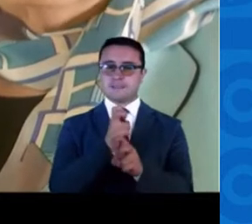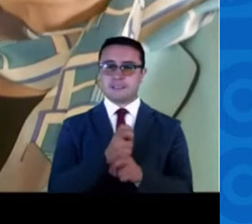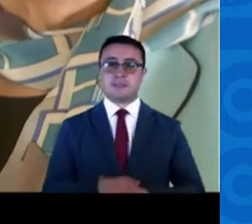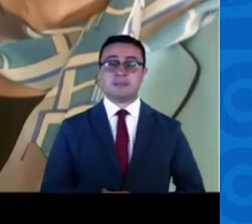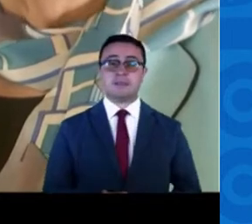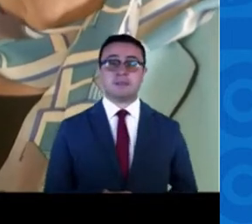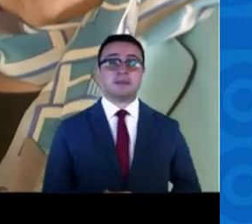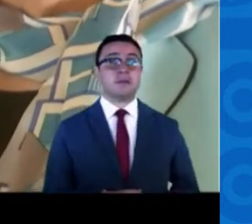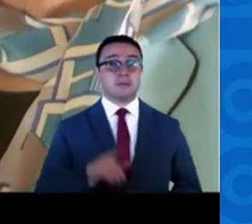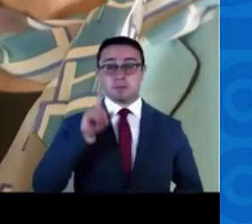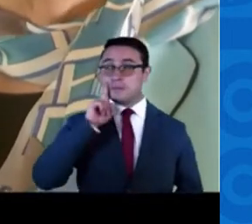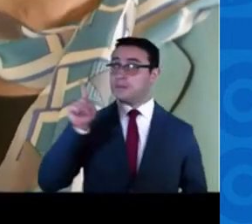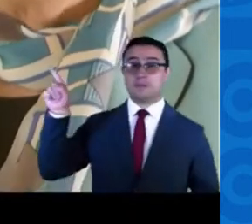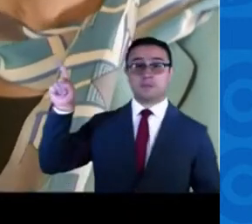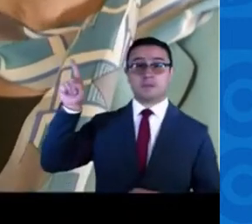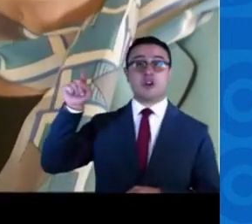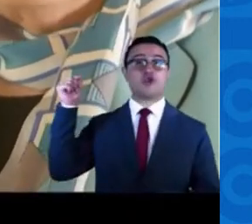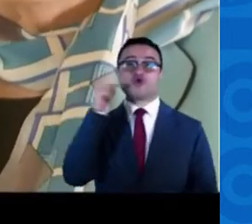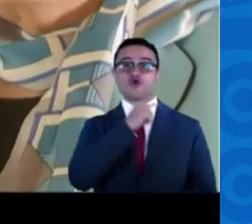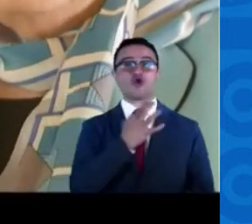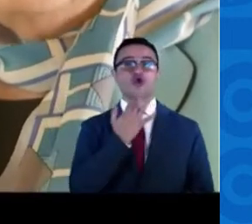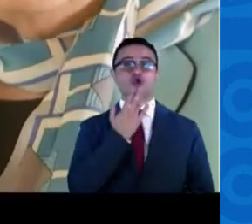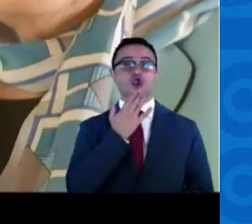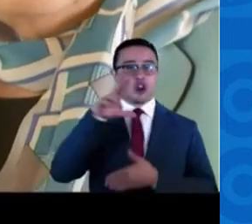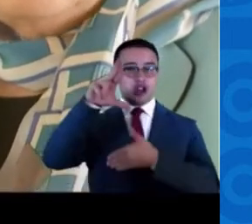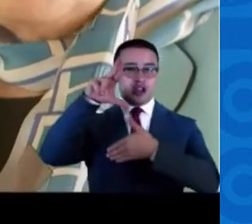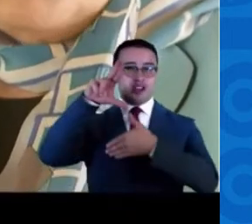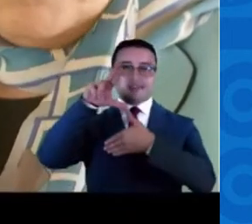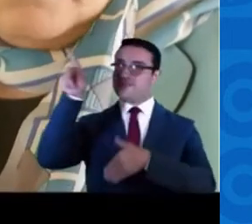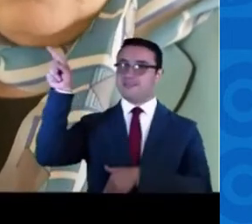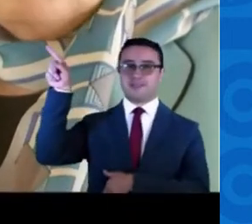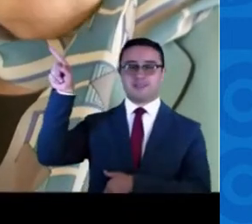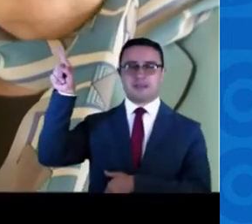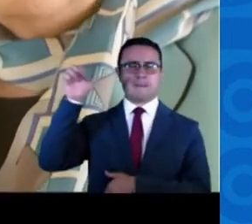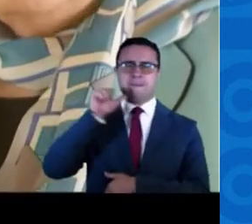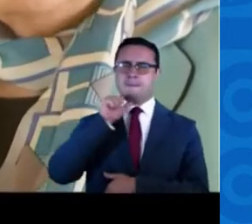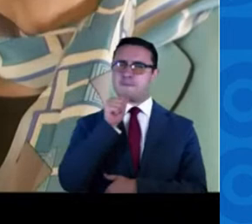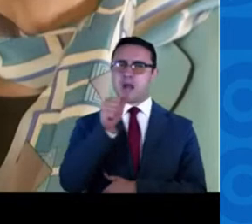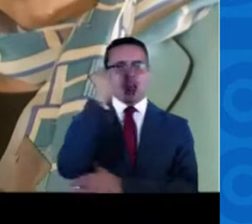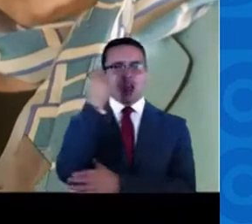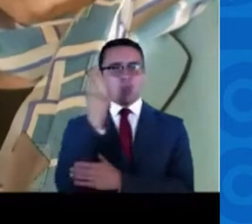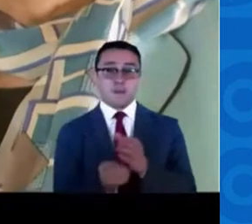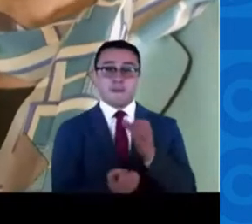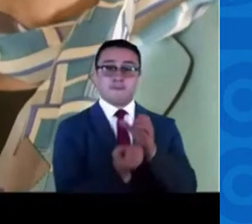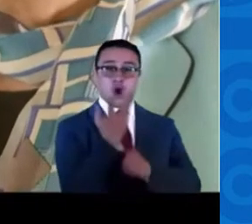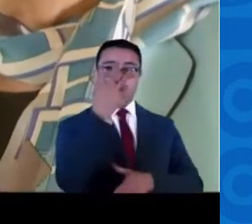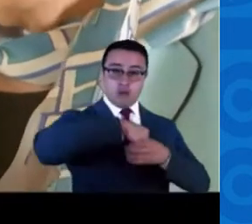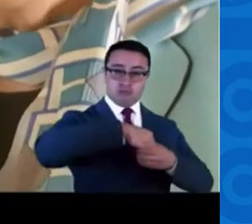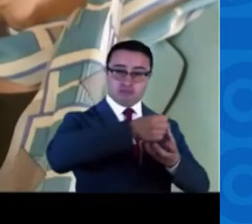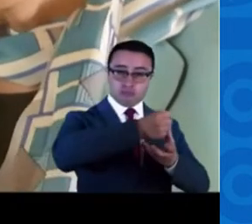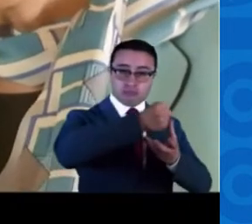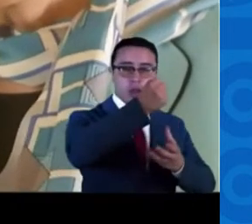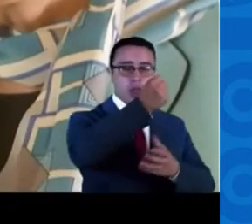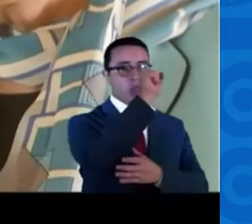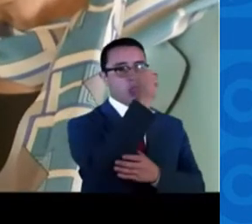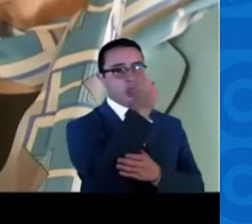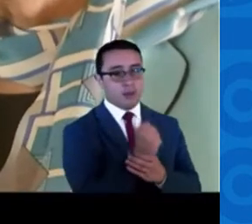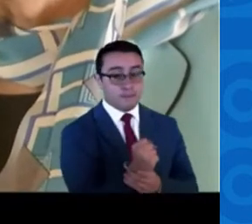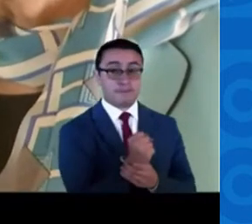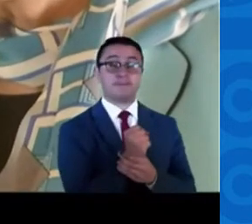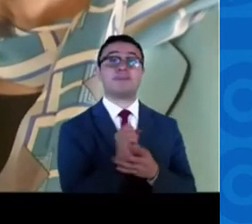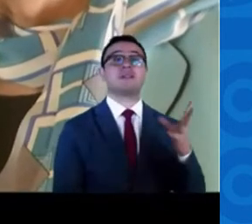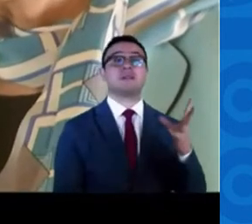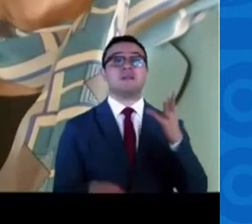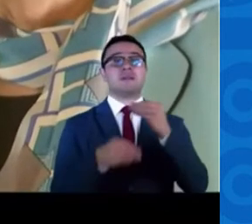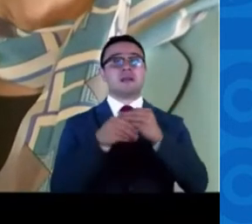nutrition quality. And our region, as you can see, is in red, and this has been the most affected region in the